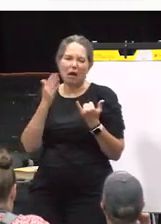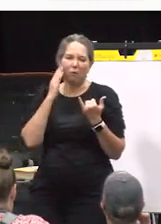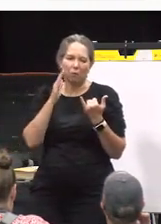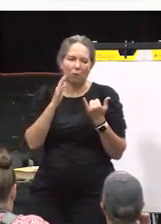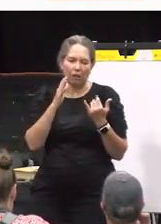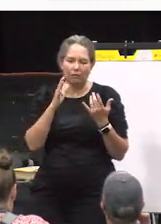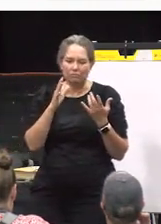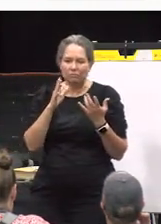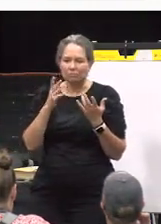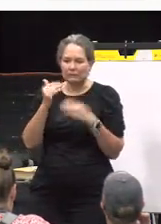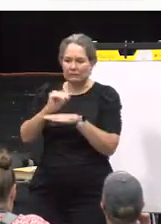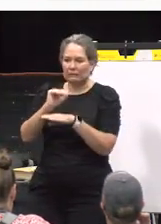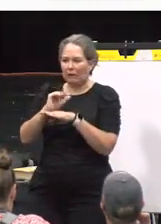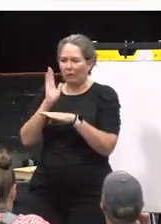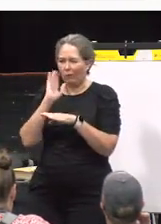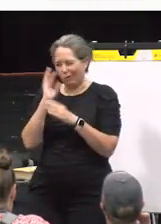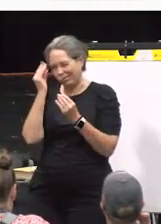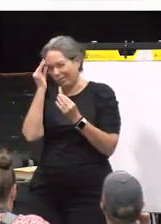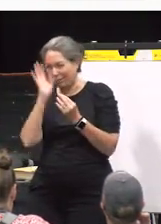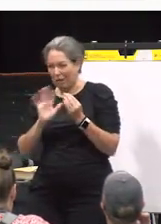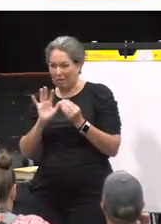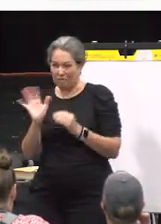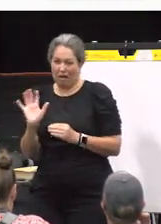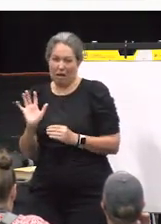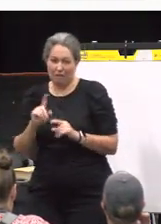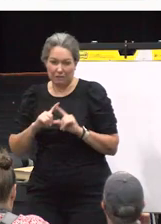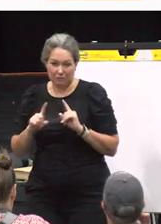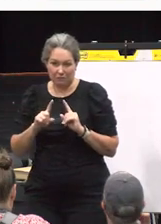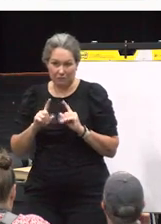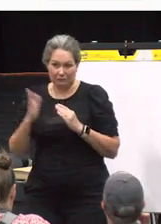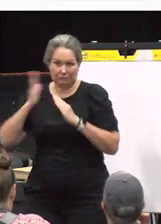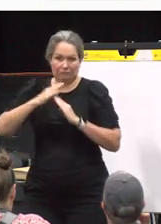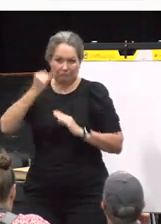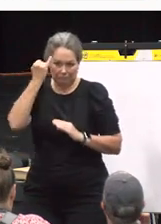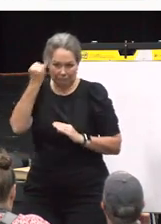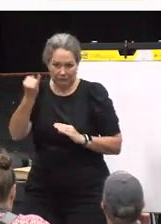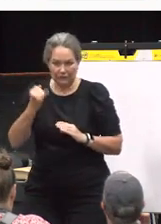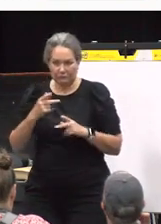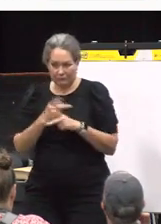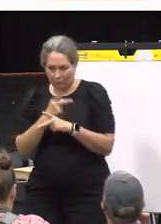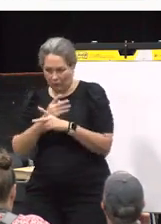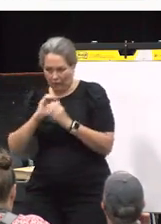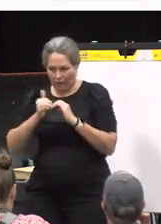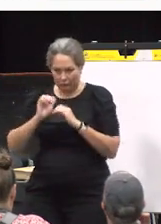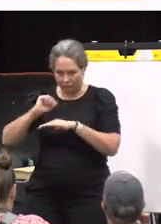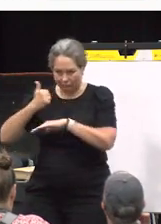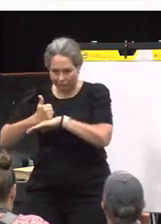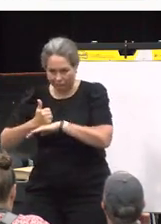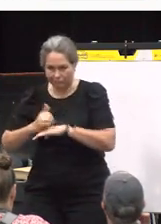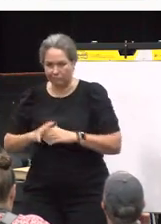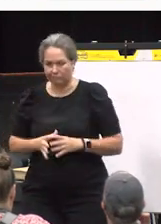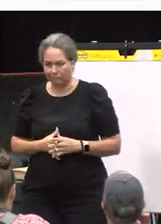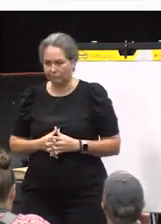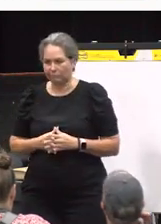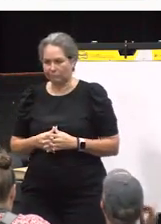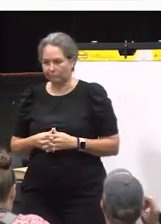about 5 of them. And in this room, we'll talk about the organization of the new commission.